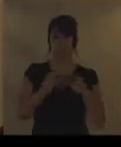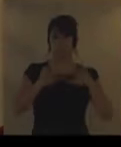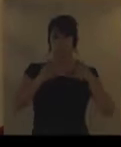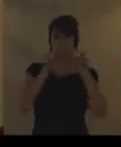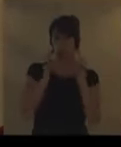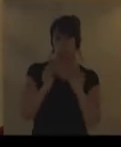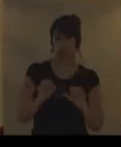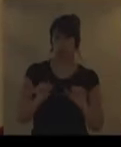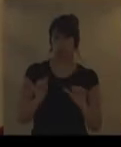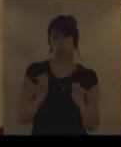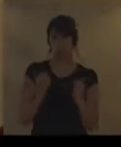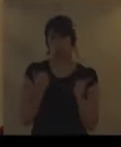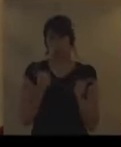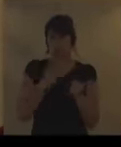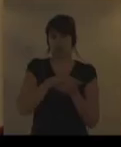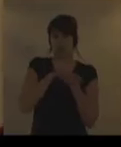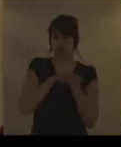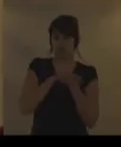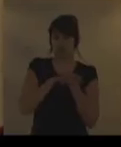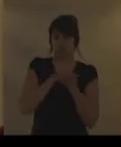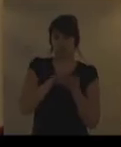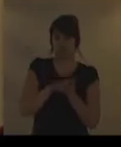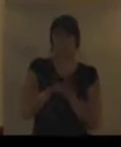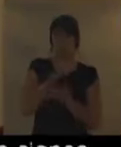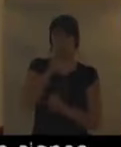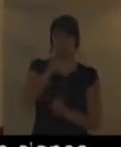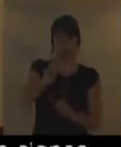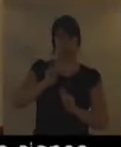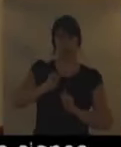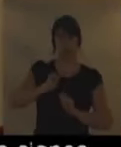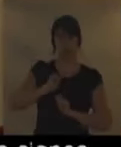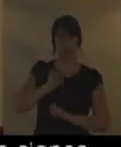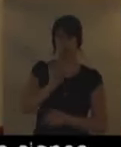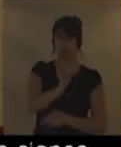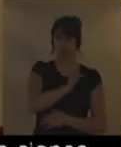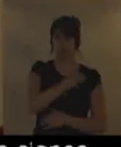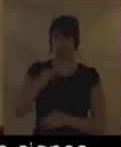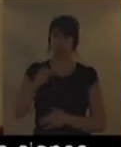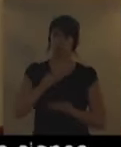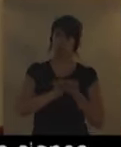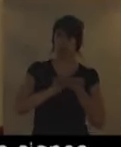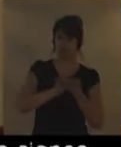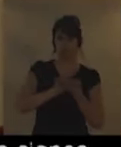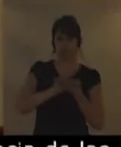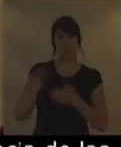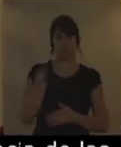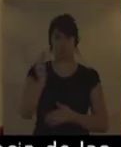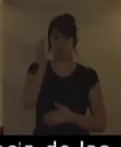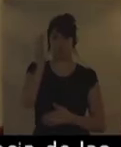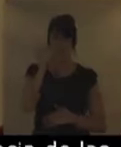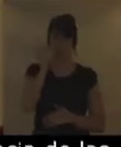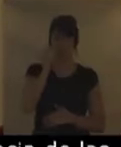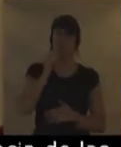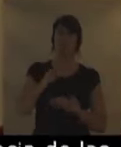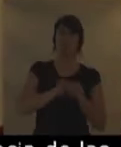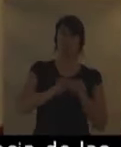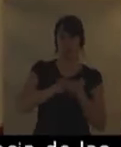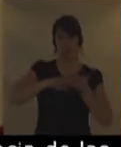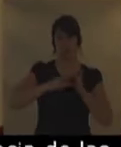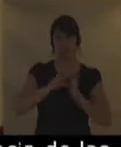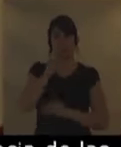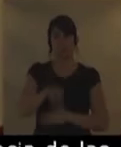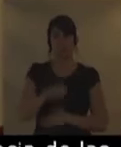improve the efficiency of technological solutions of our conception. The second point,